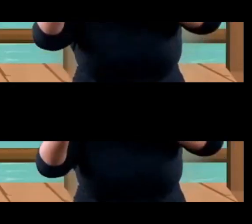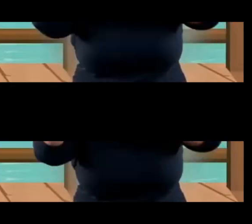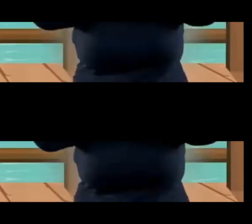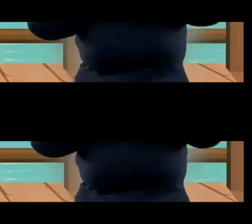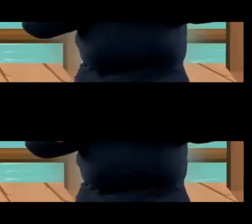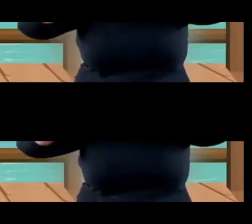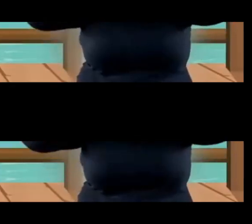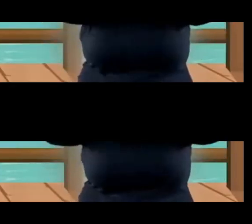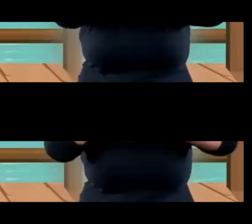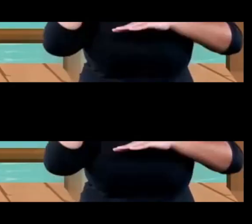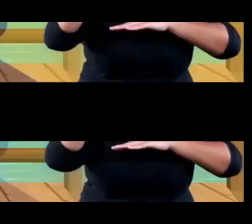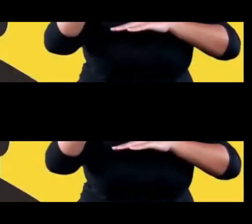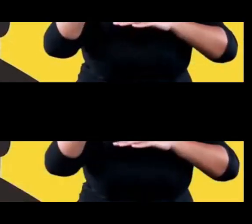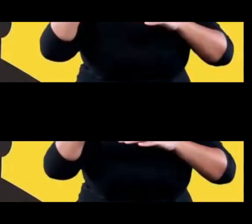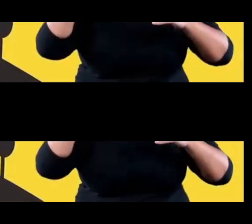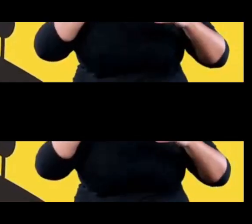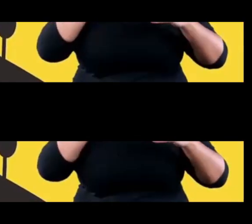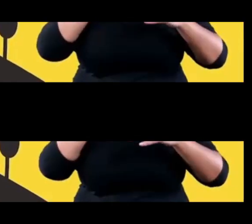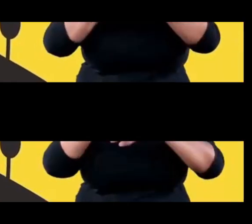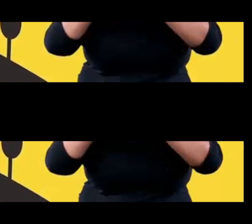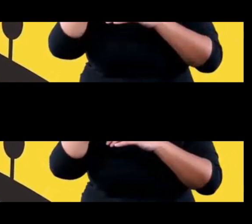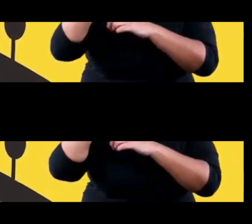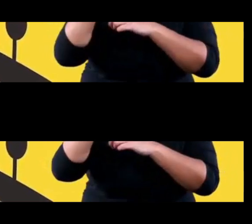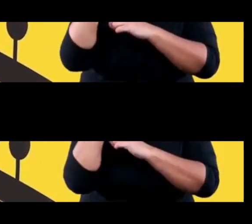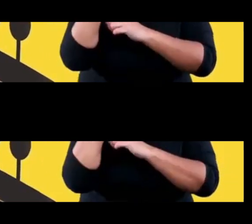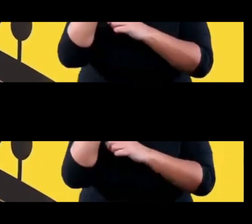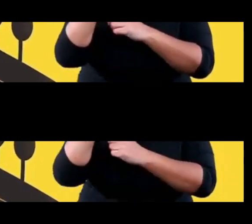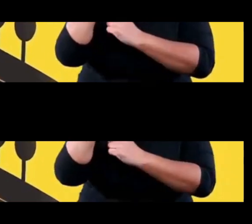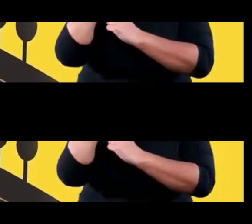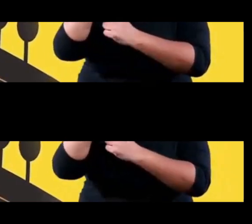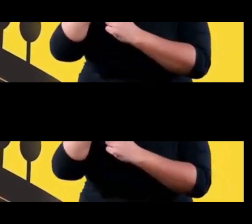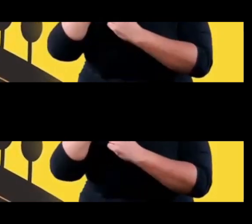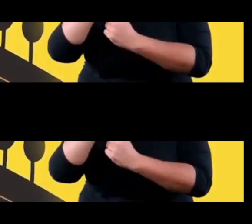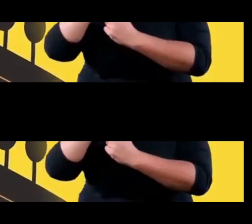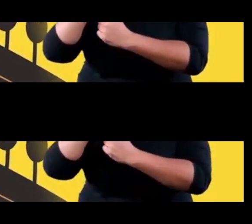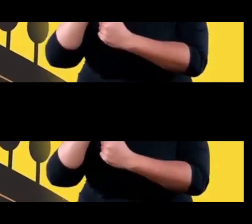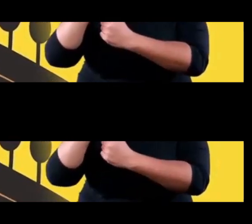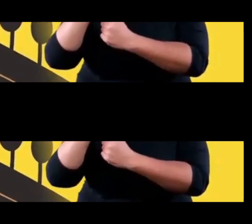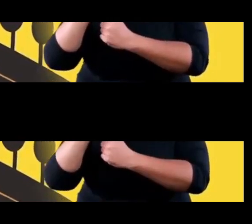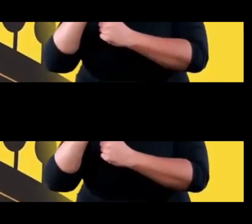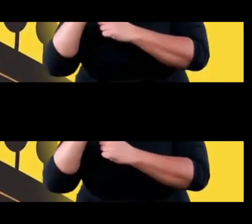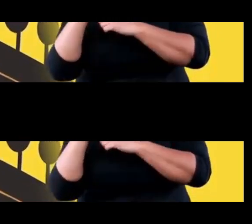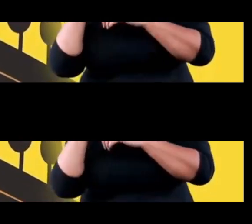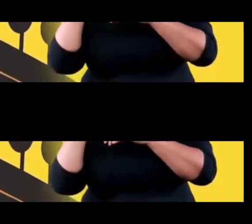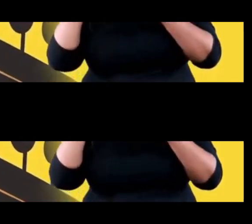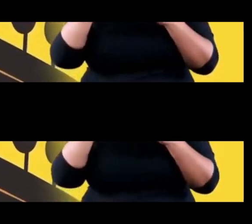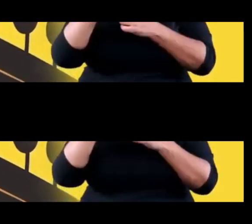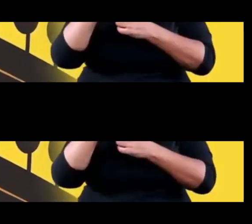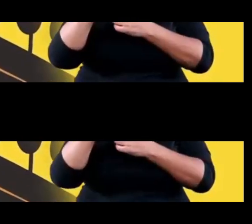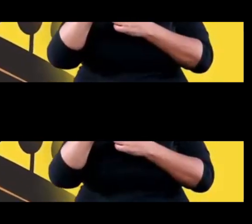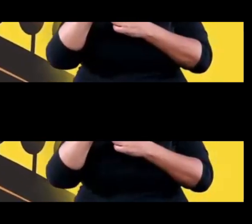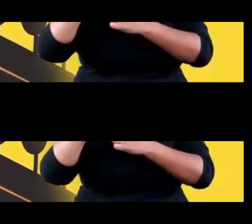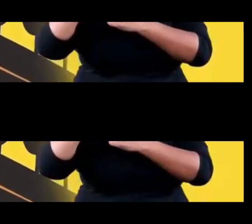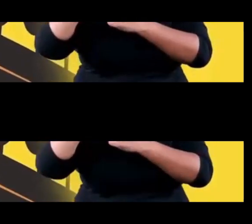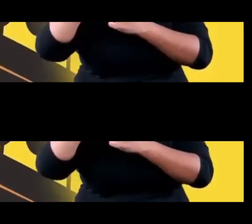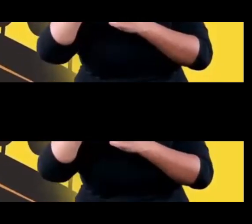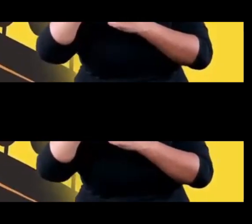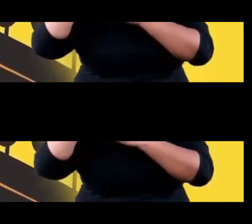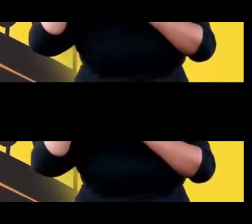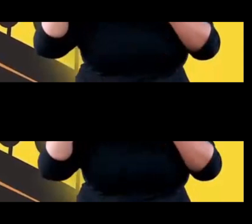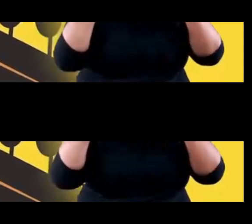unloaded onto the dock. And on December 16th, 1773, the Boston Tea Party